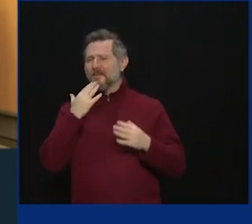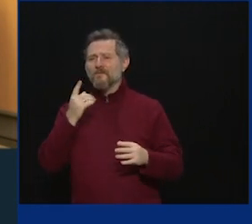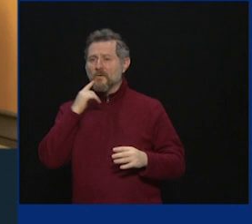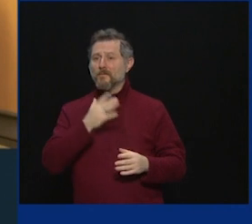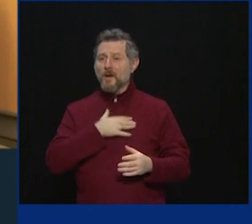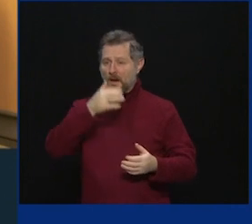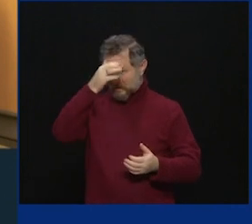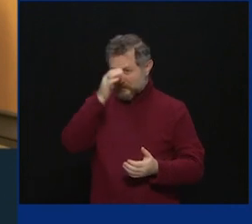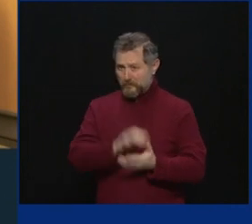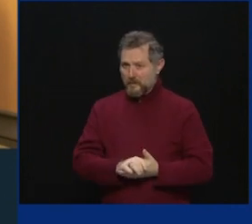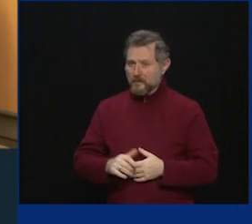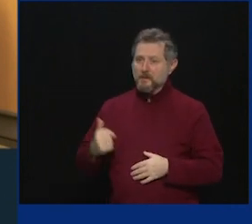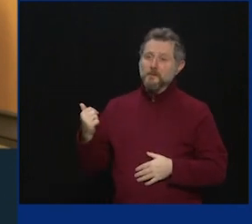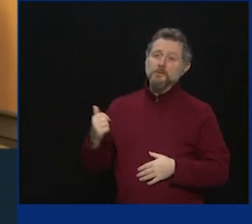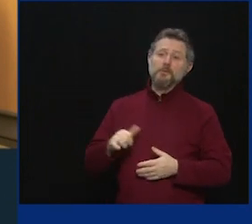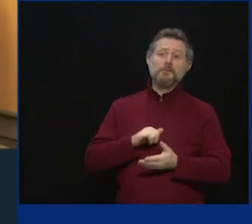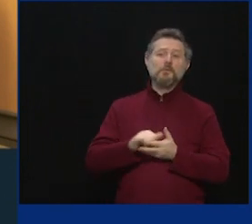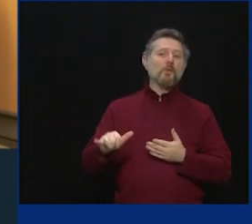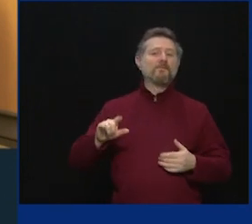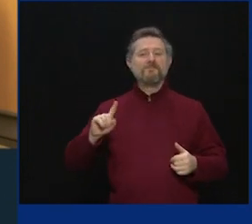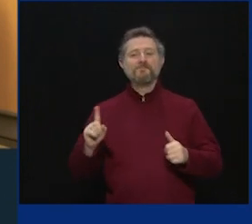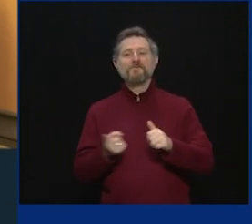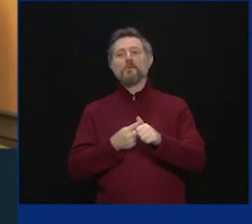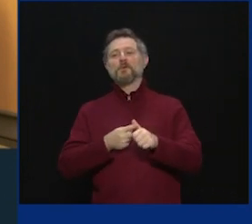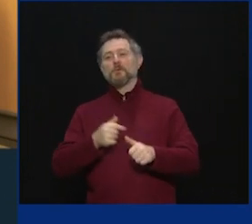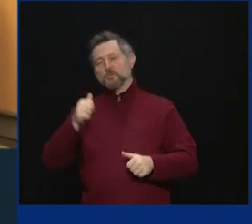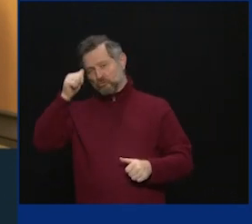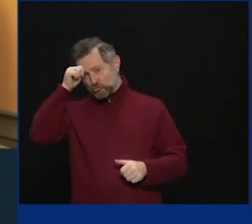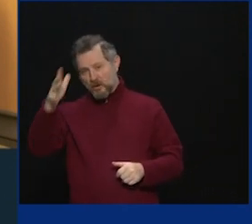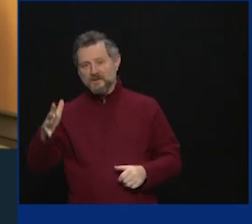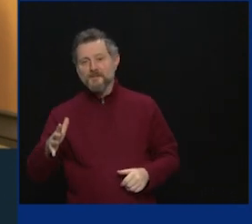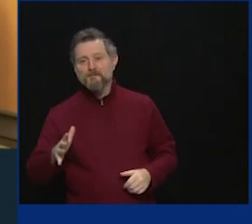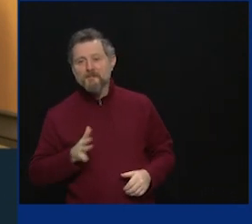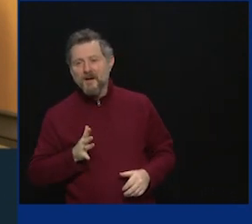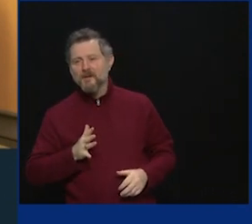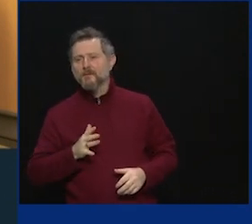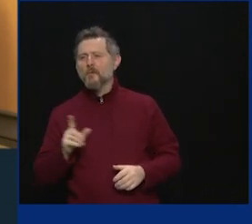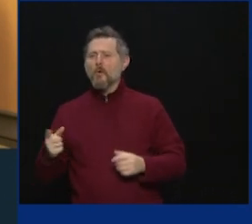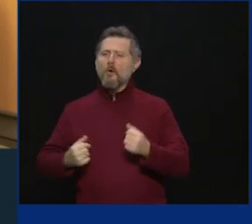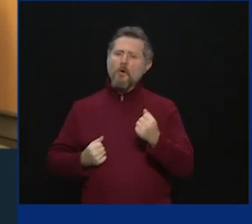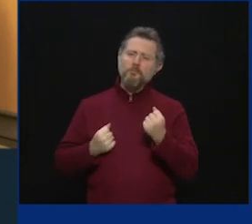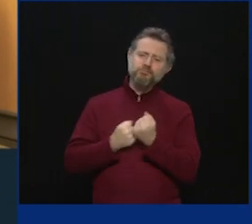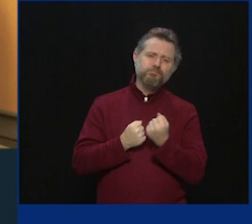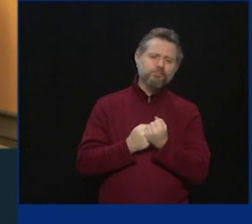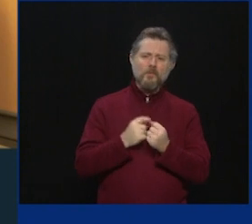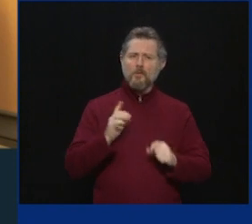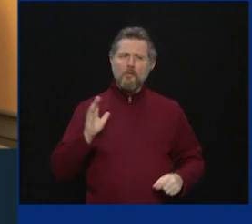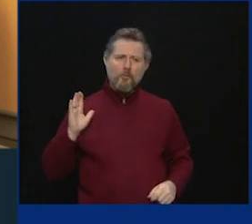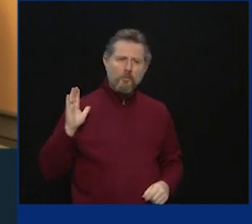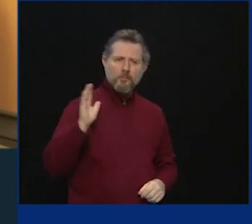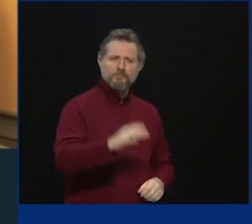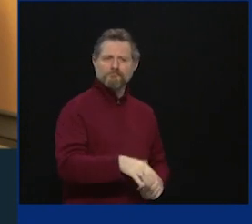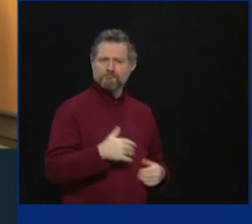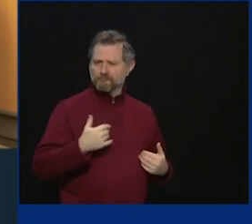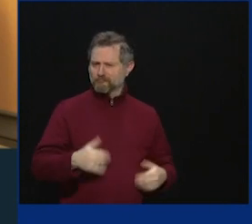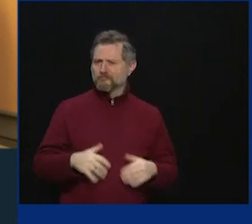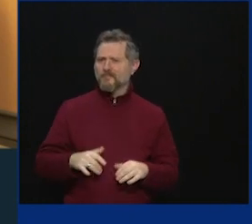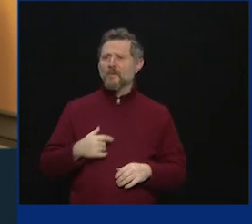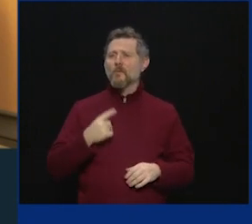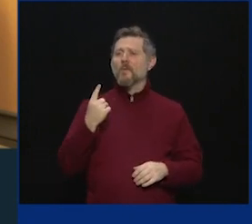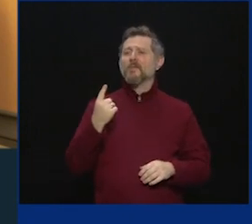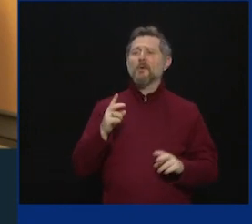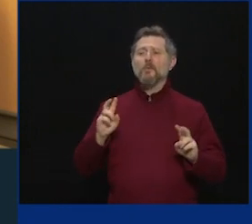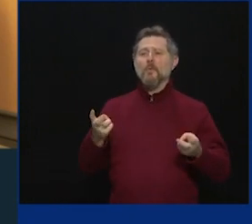York's first gentleman, Bill Hochul, who's been the wind beneath my wings for so long. But we found a quote that